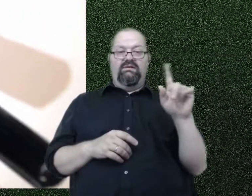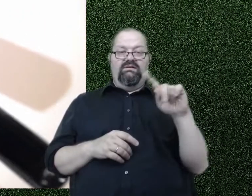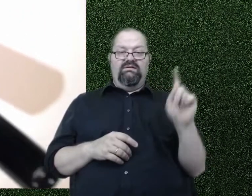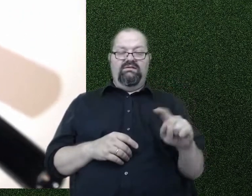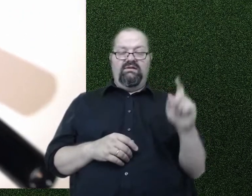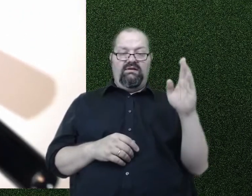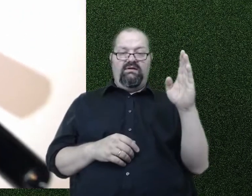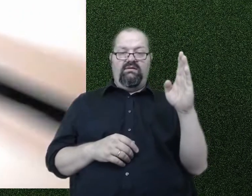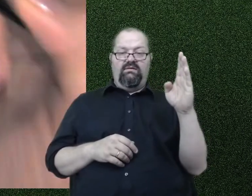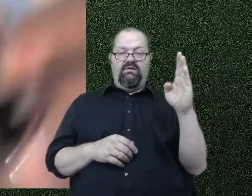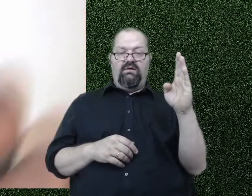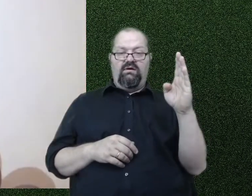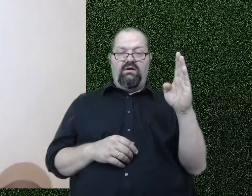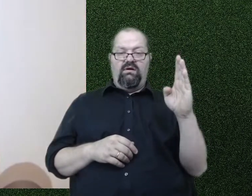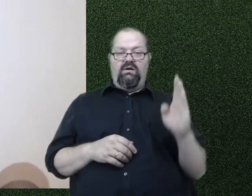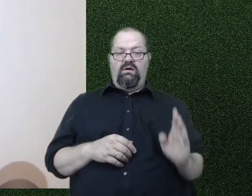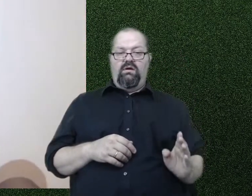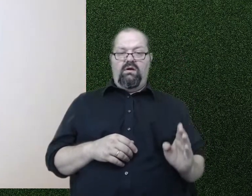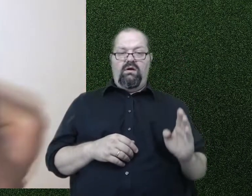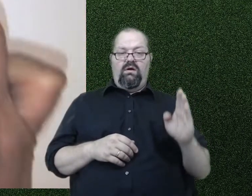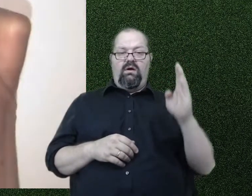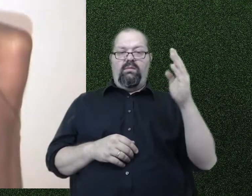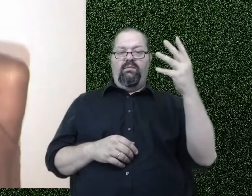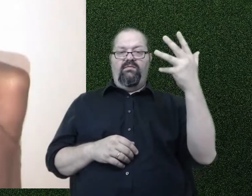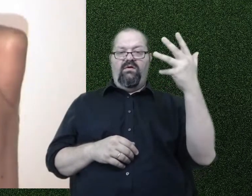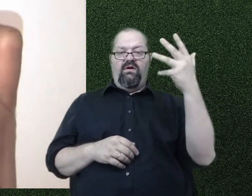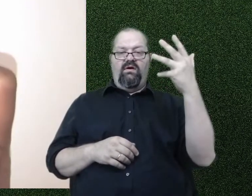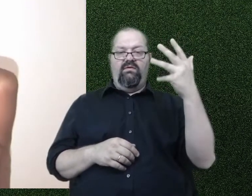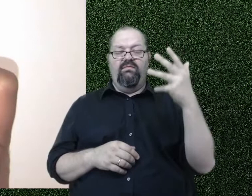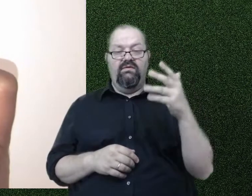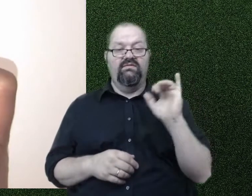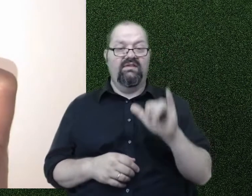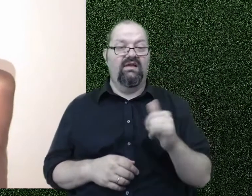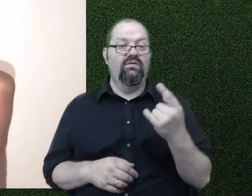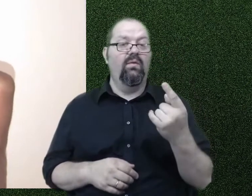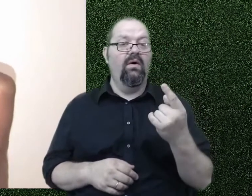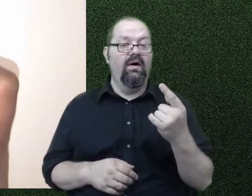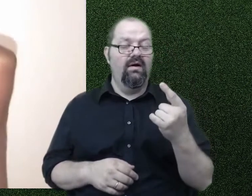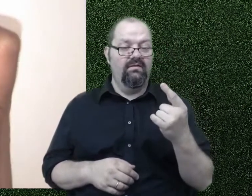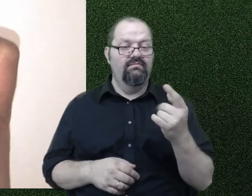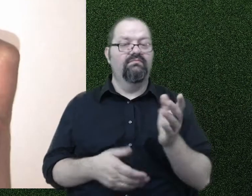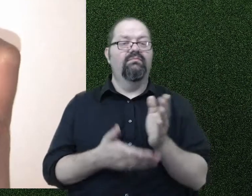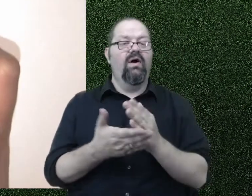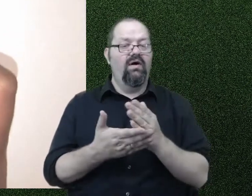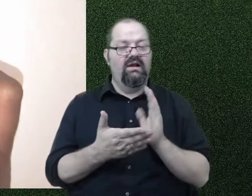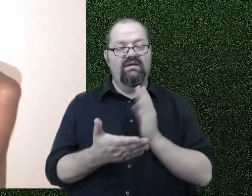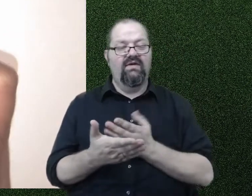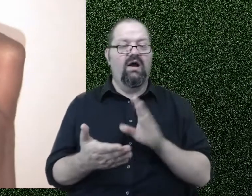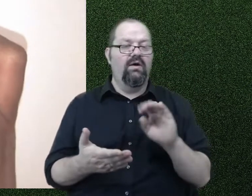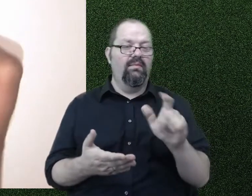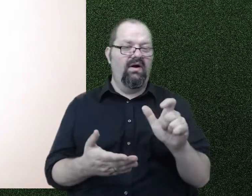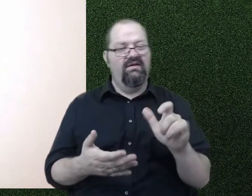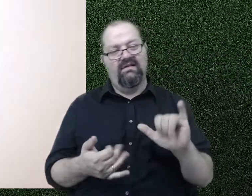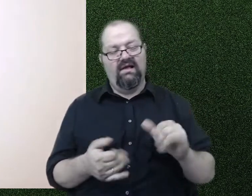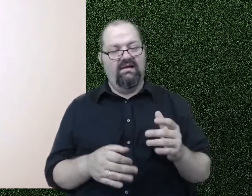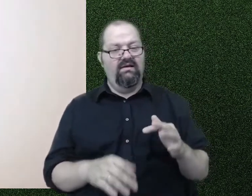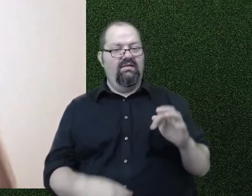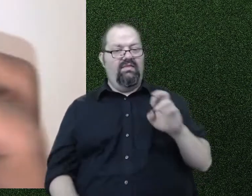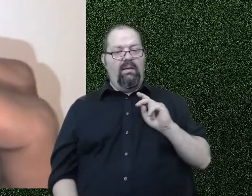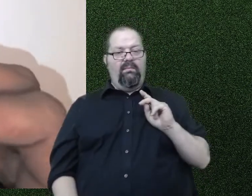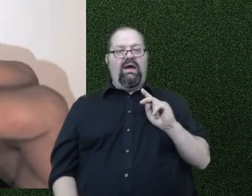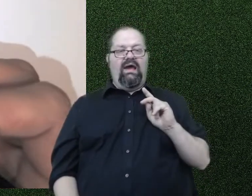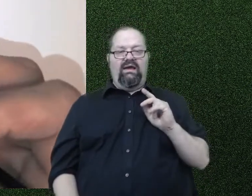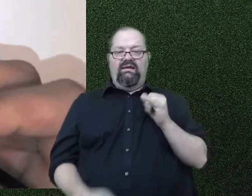that goes up to z equals 5. Like that's one end of my box. Like it's the back end. It's the farthest away from